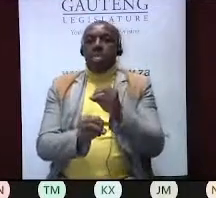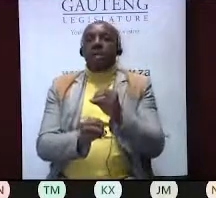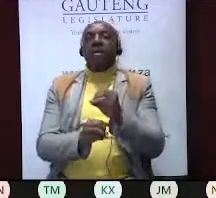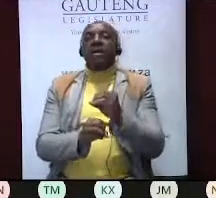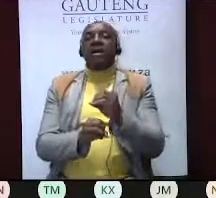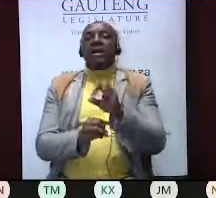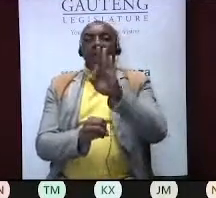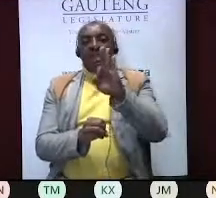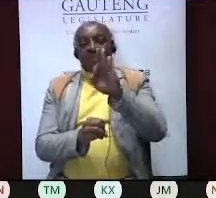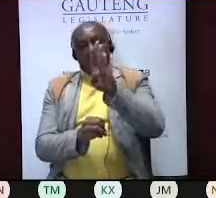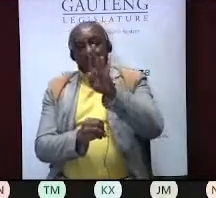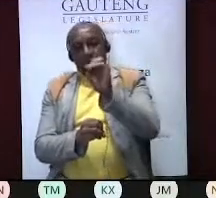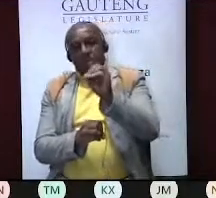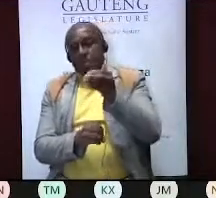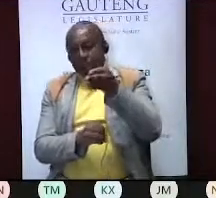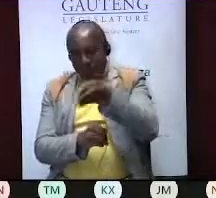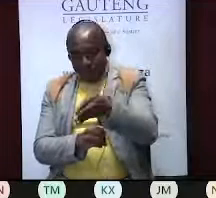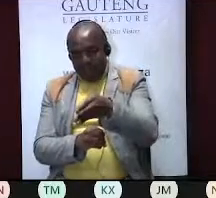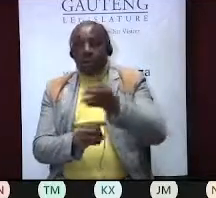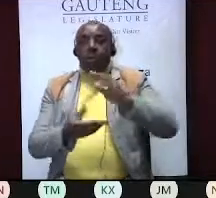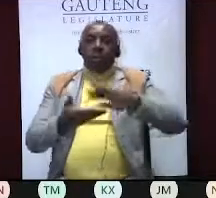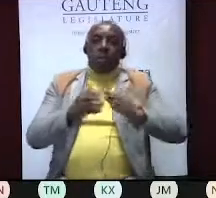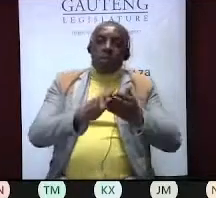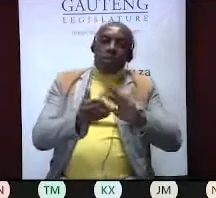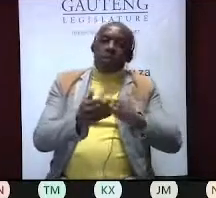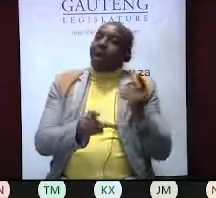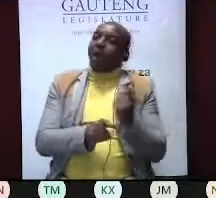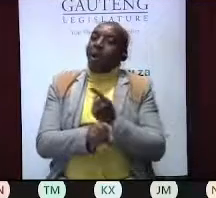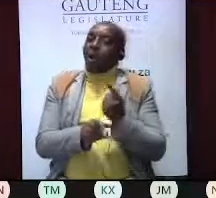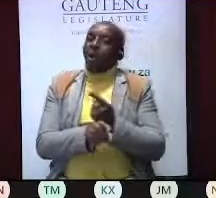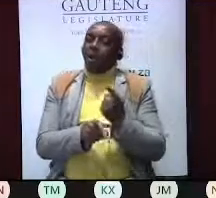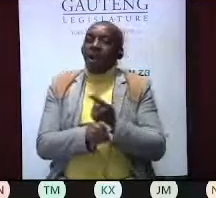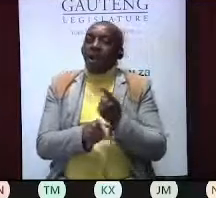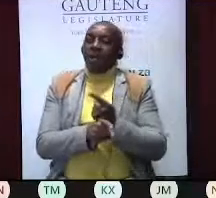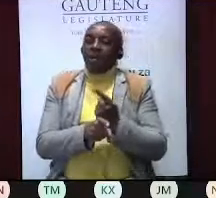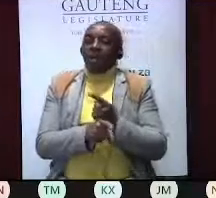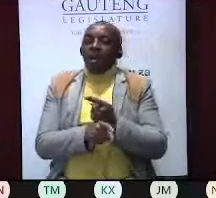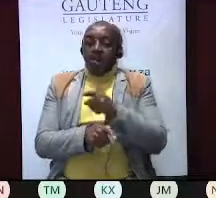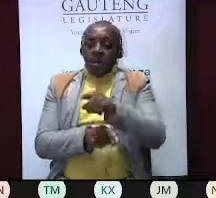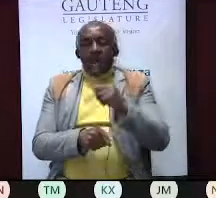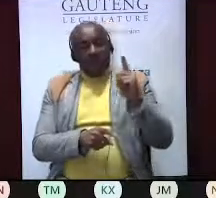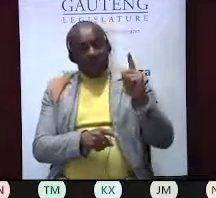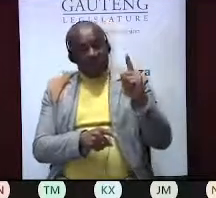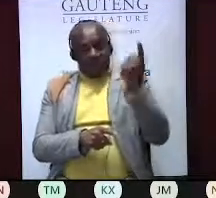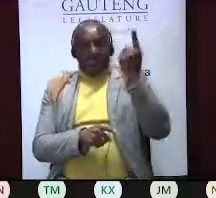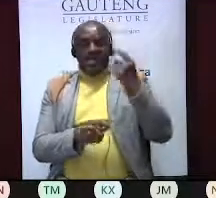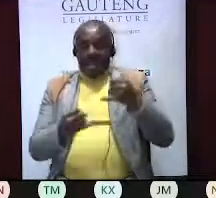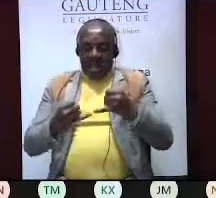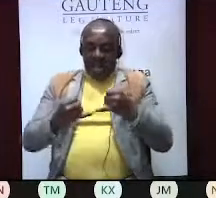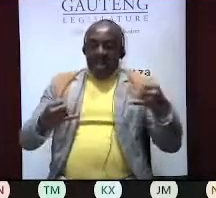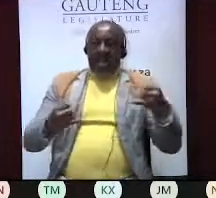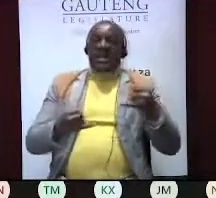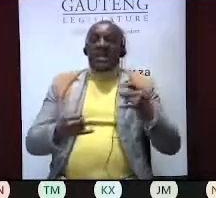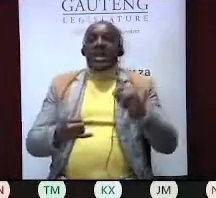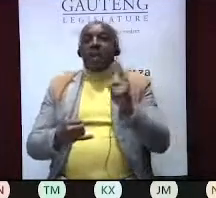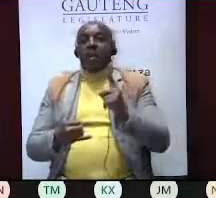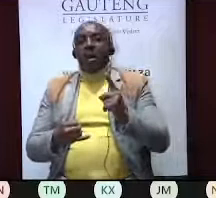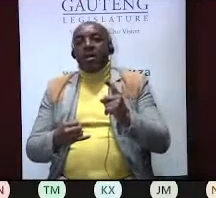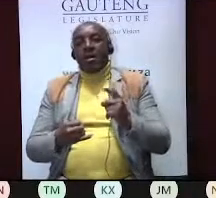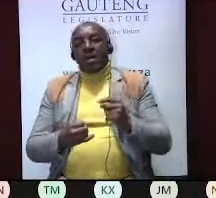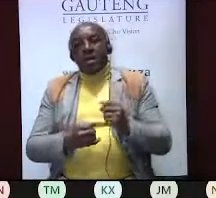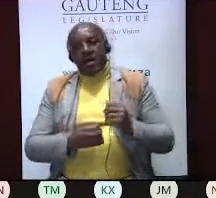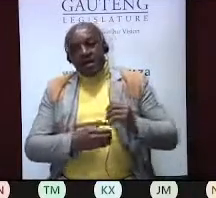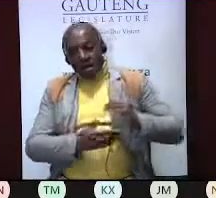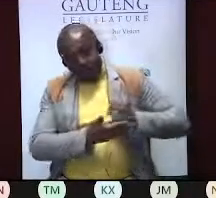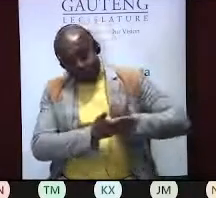they are there within communities usually, they are the first line of defense to some members